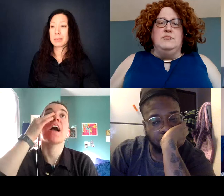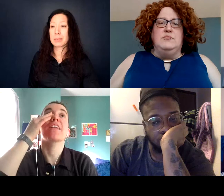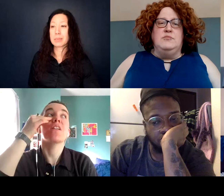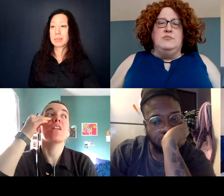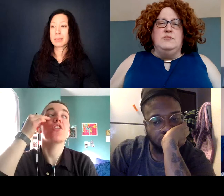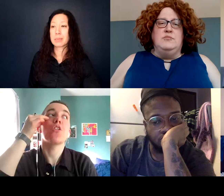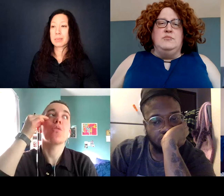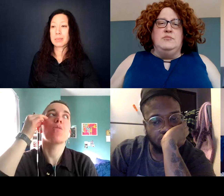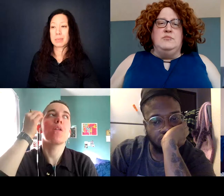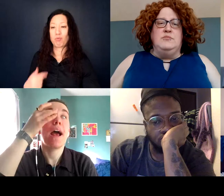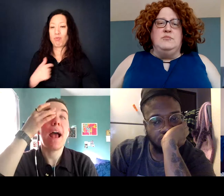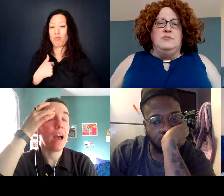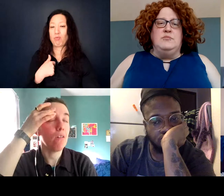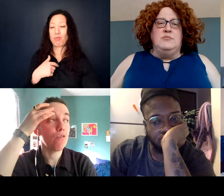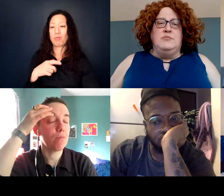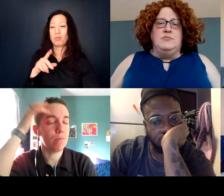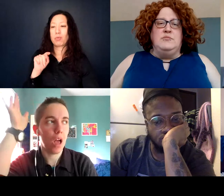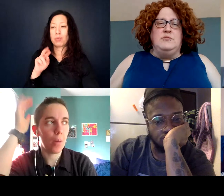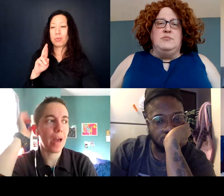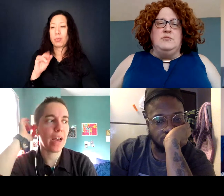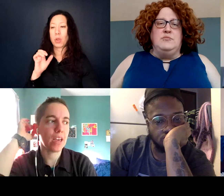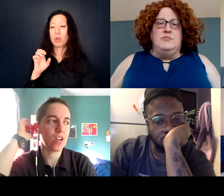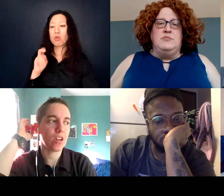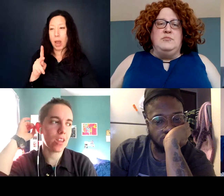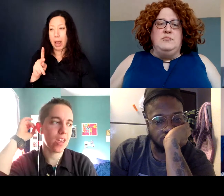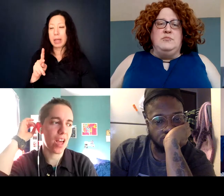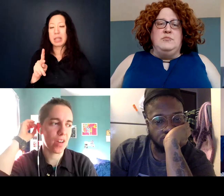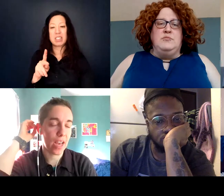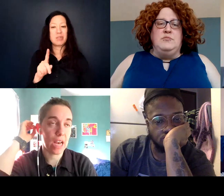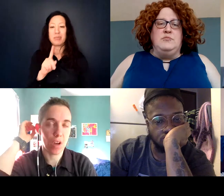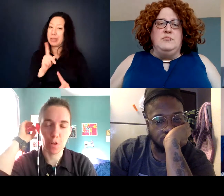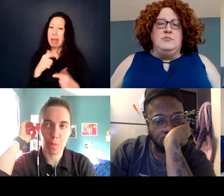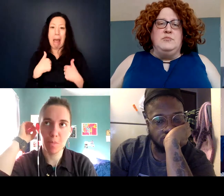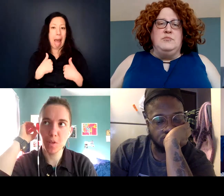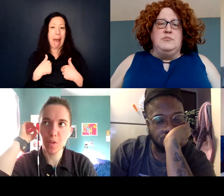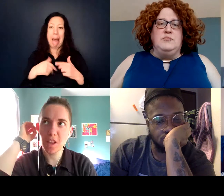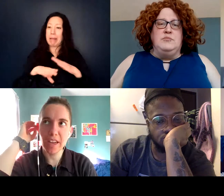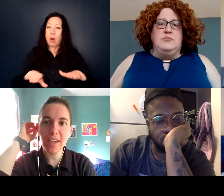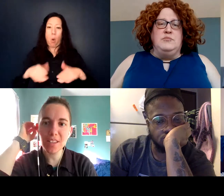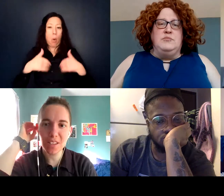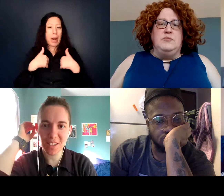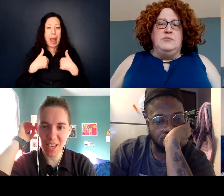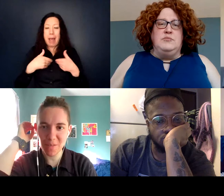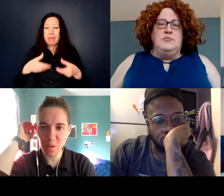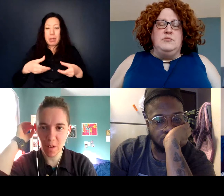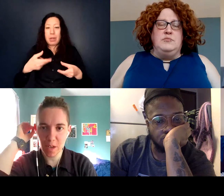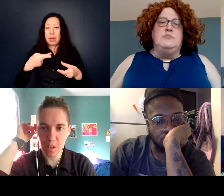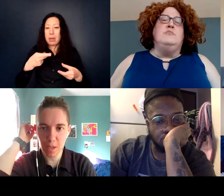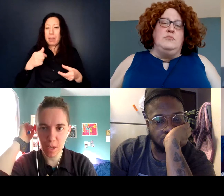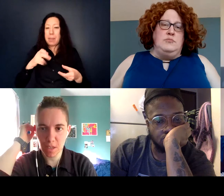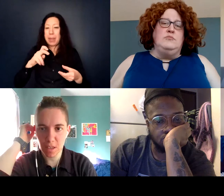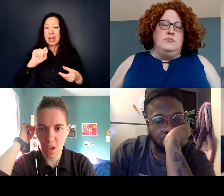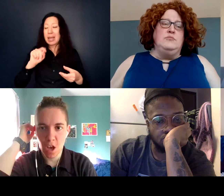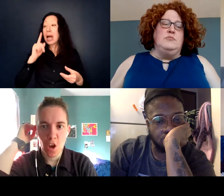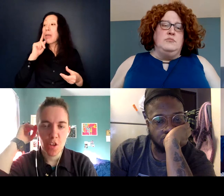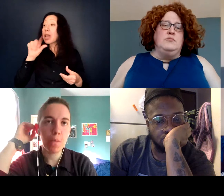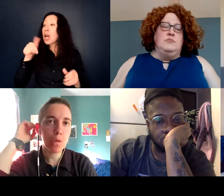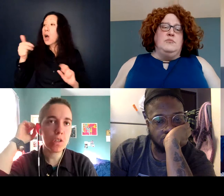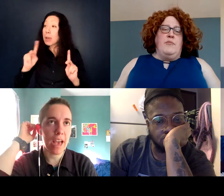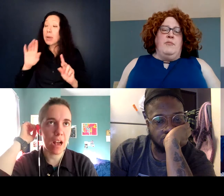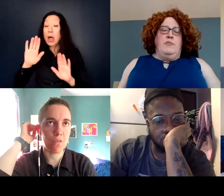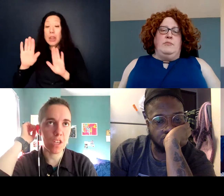This is track. I definitely don't have a packet or anything. I think I have other people's slide decks saved in various